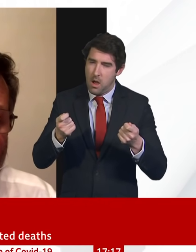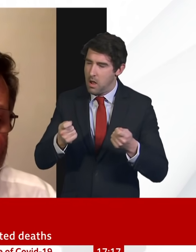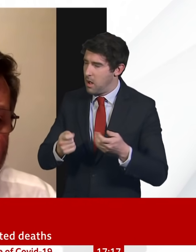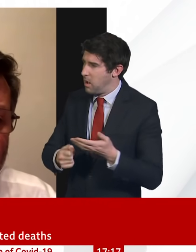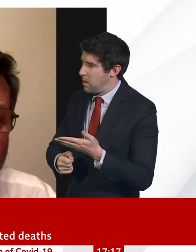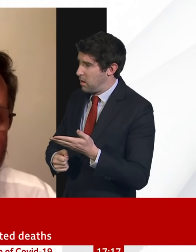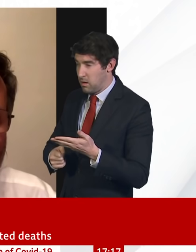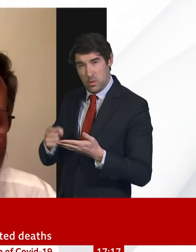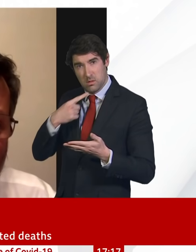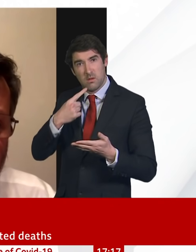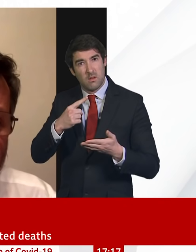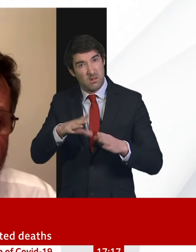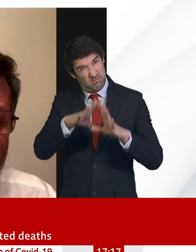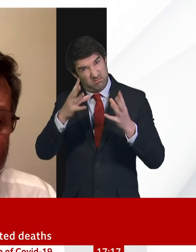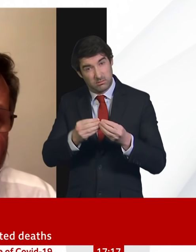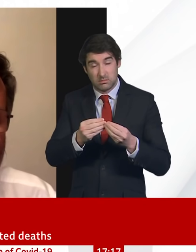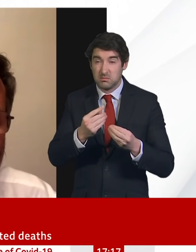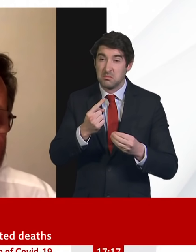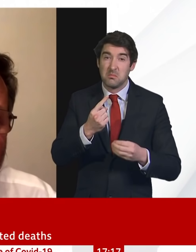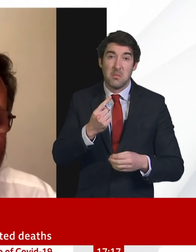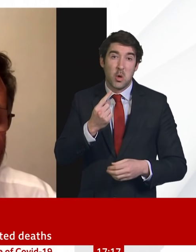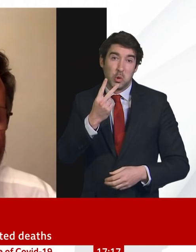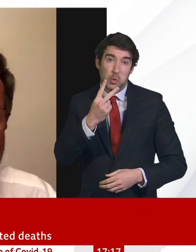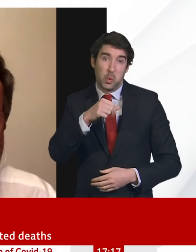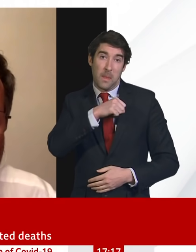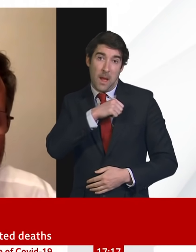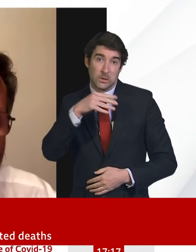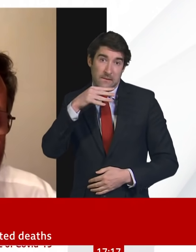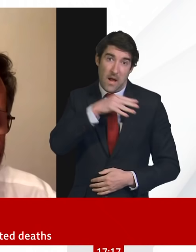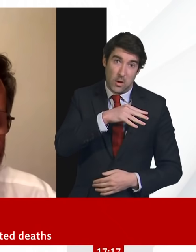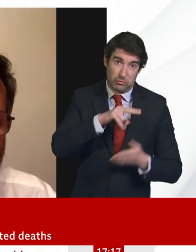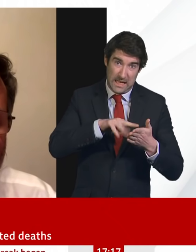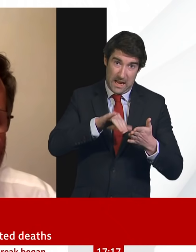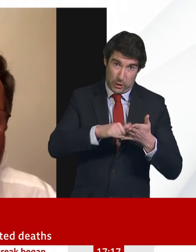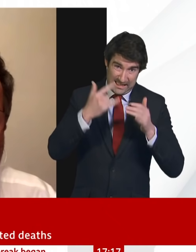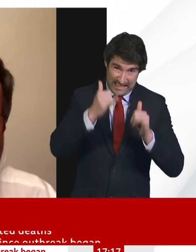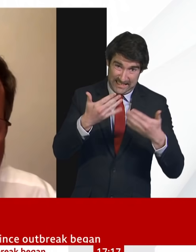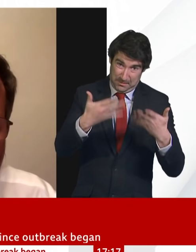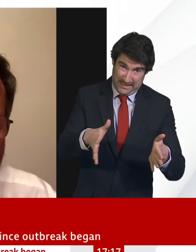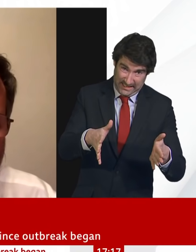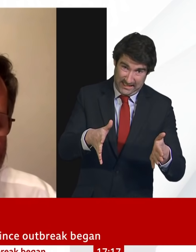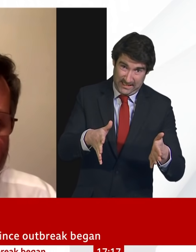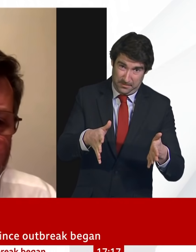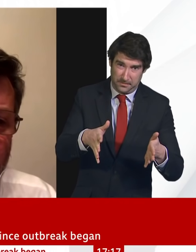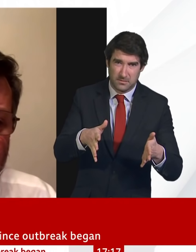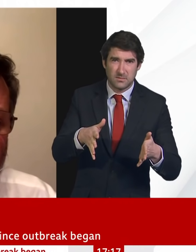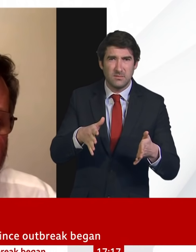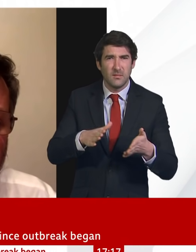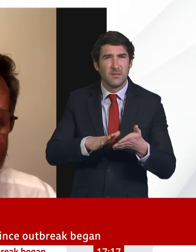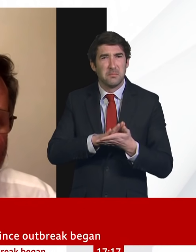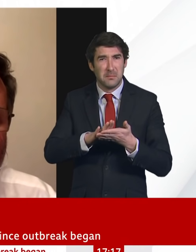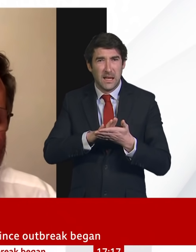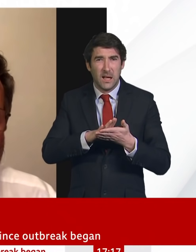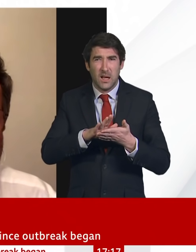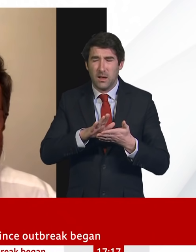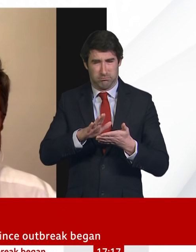far and 125,000 are self-isolating or thereabouts, that's, by my reckoning,